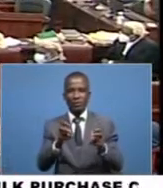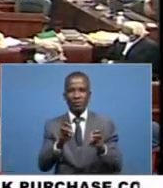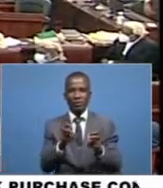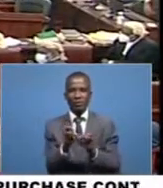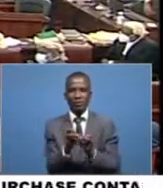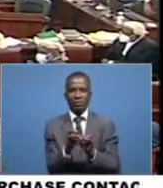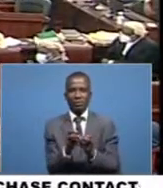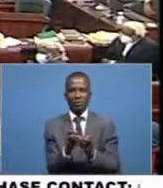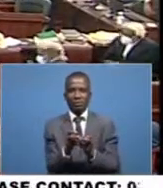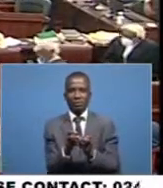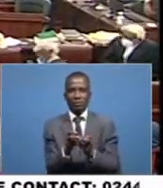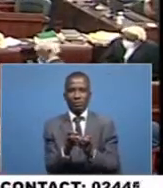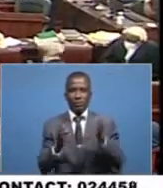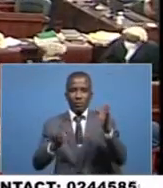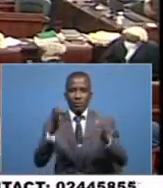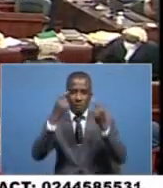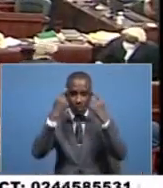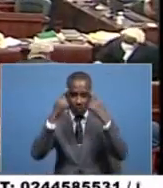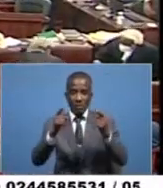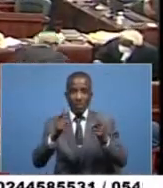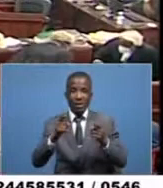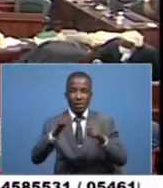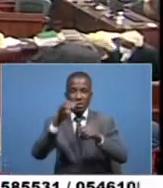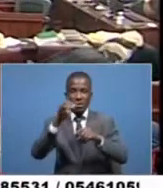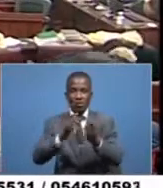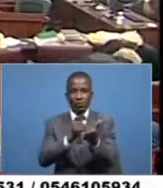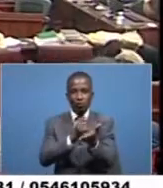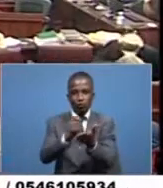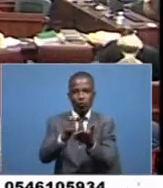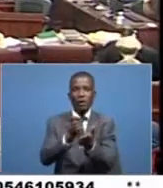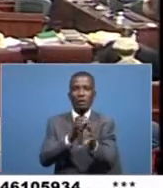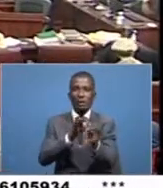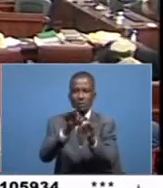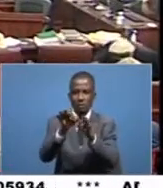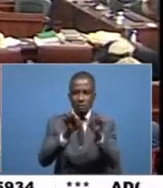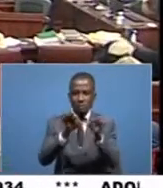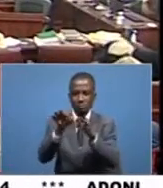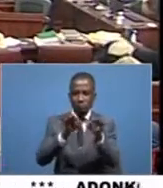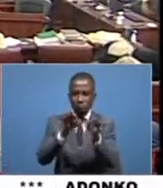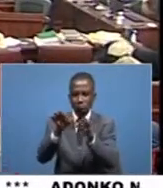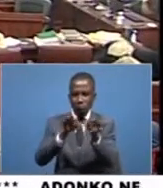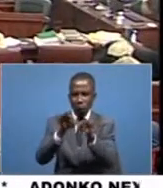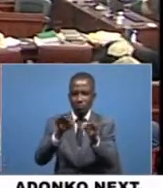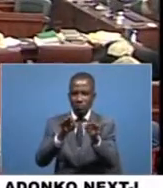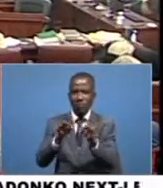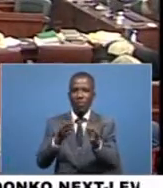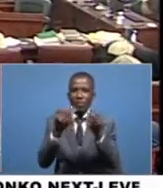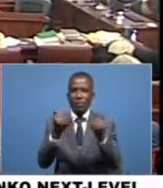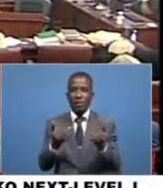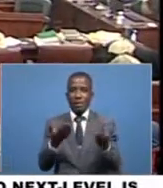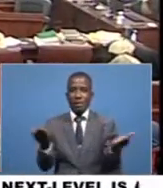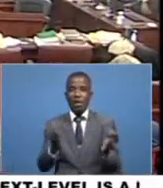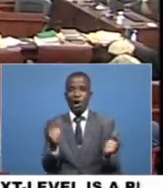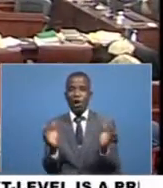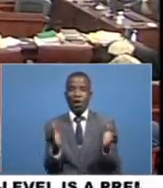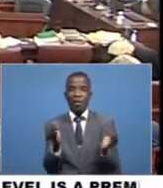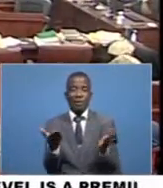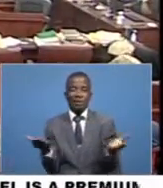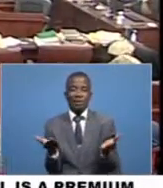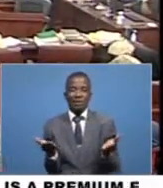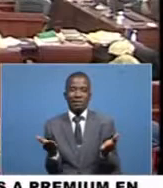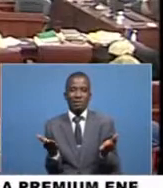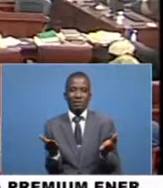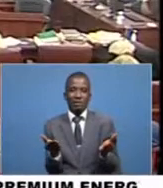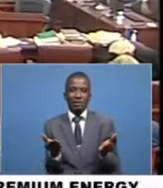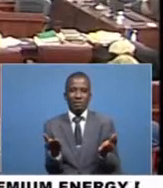Queensborough Division Commercial Court, which on the facts is similar in terms of procedure with the current case before us, and cited by counsel